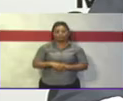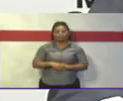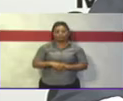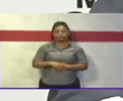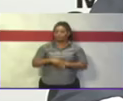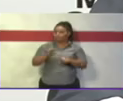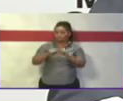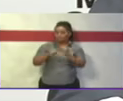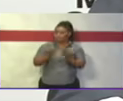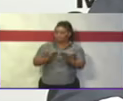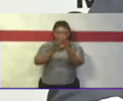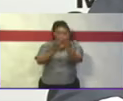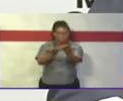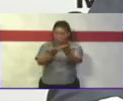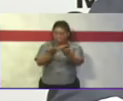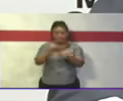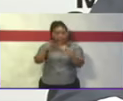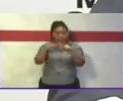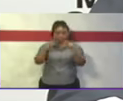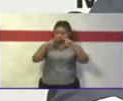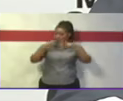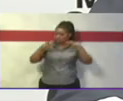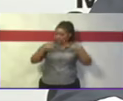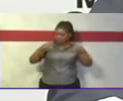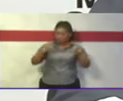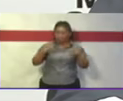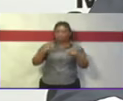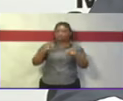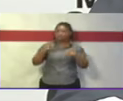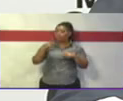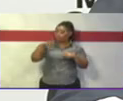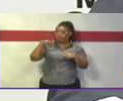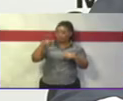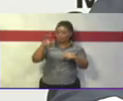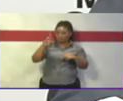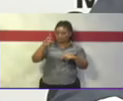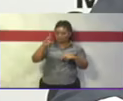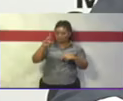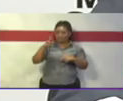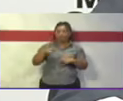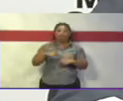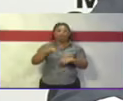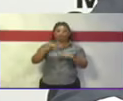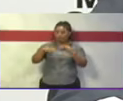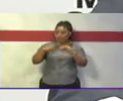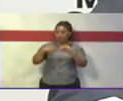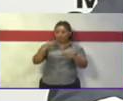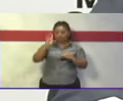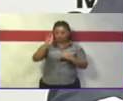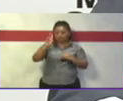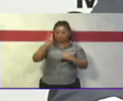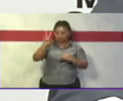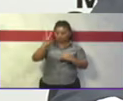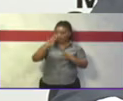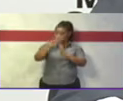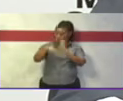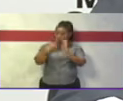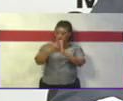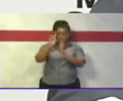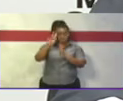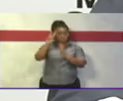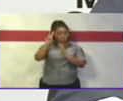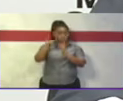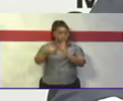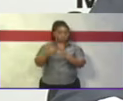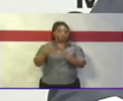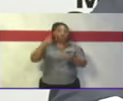suggested, when we looked at the data coming back to us by way of PCR, when we moved to a 72-hour prior entry, we saw a significant reduction